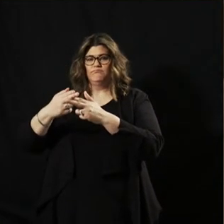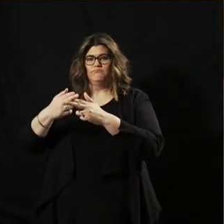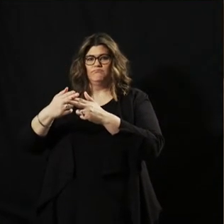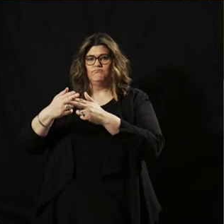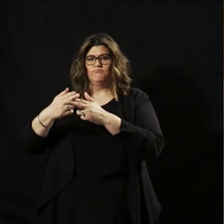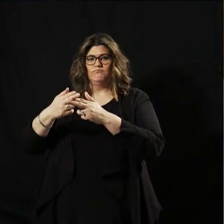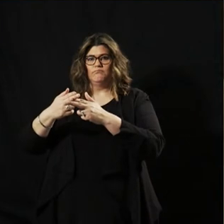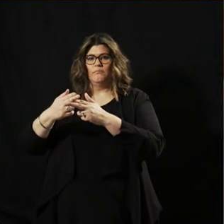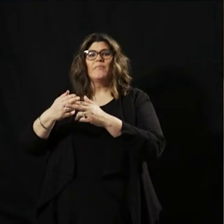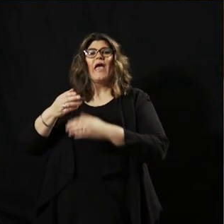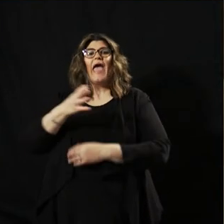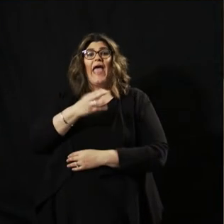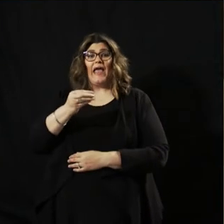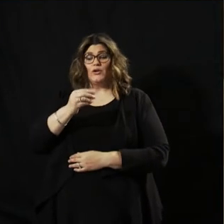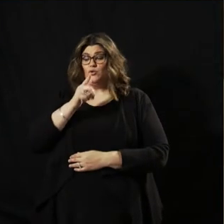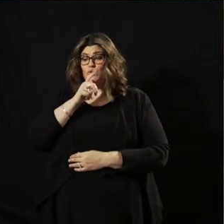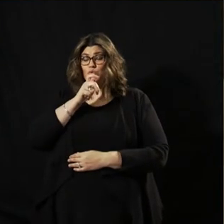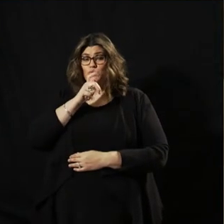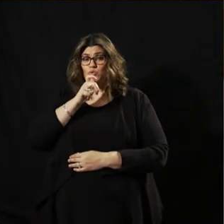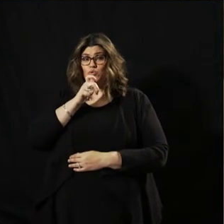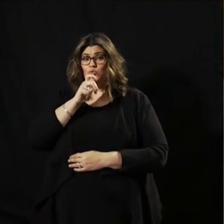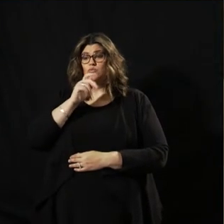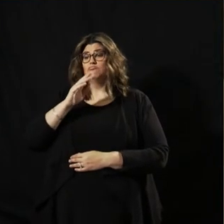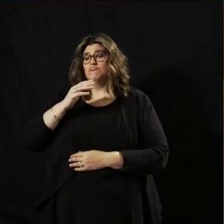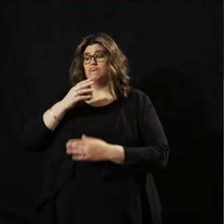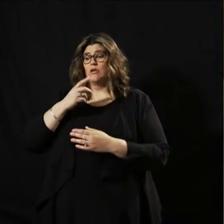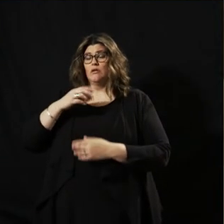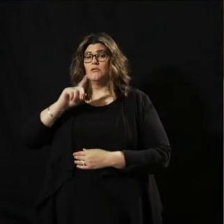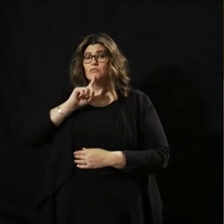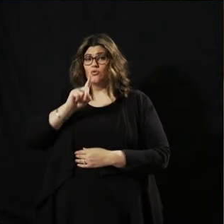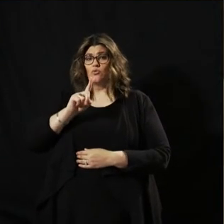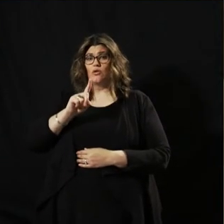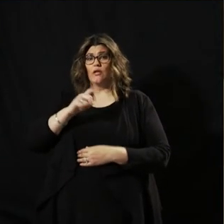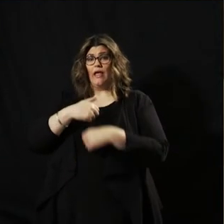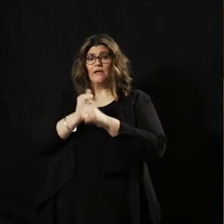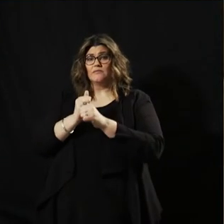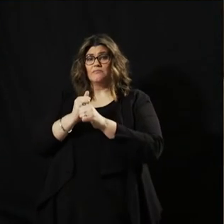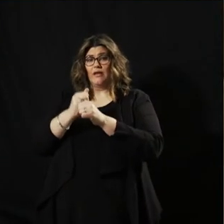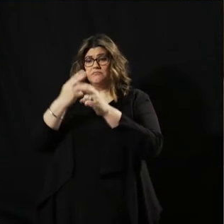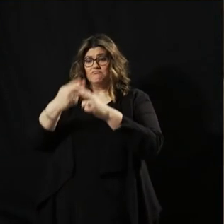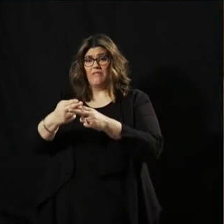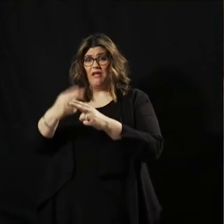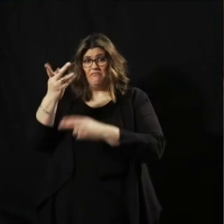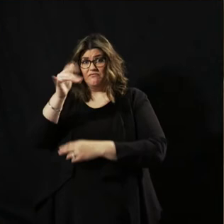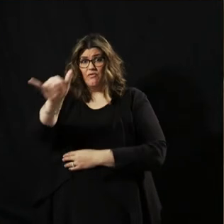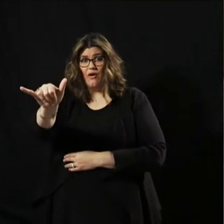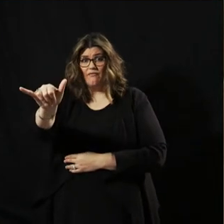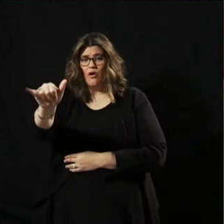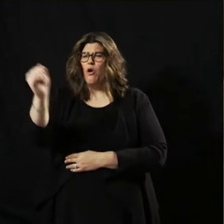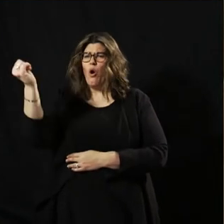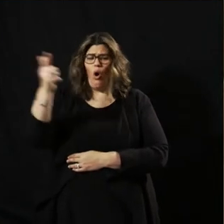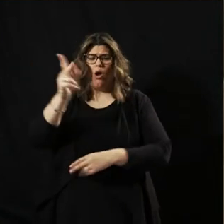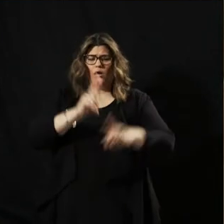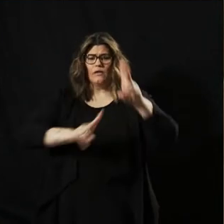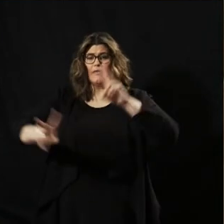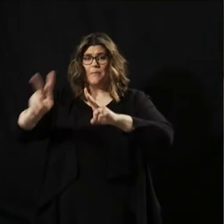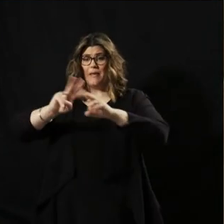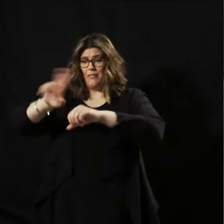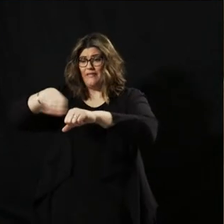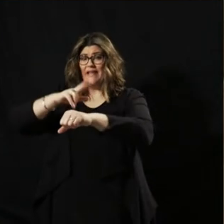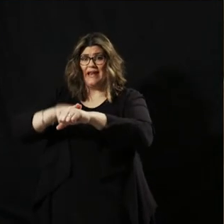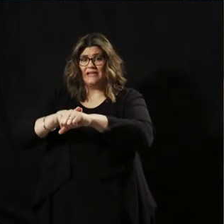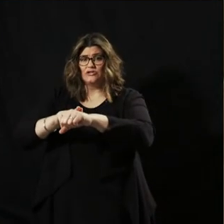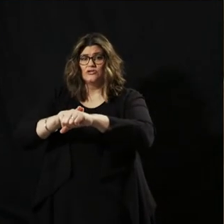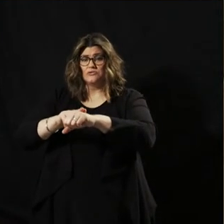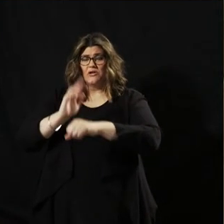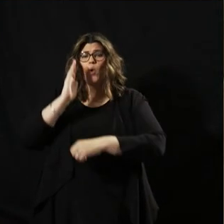whose midst you have profaned it. Thus the nations shall know that I am the